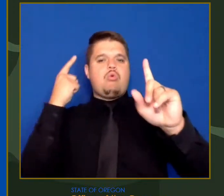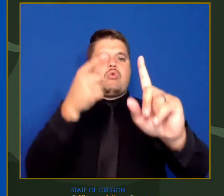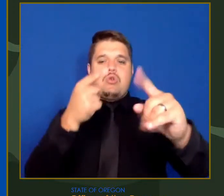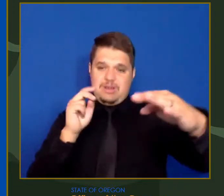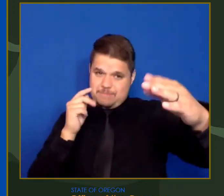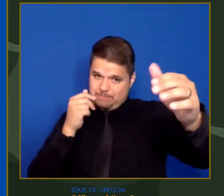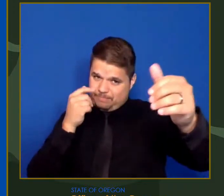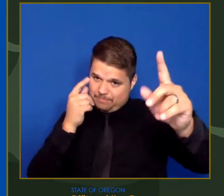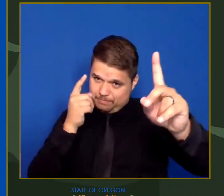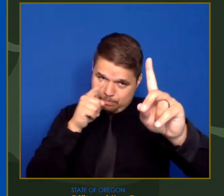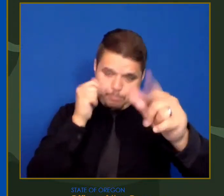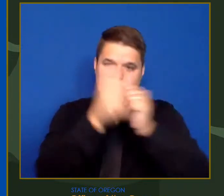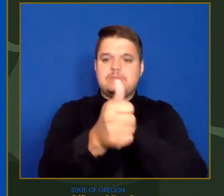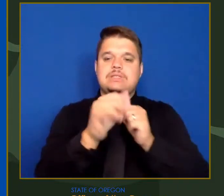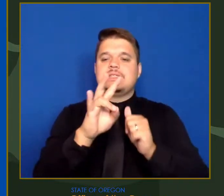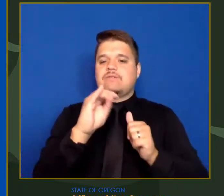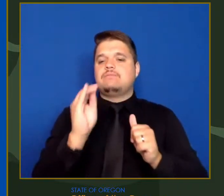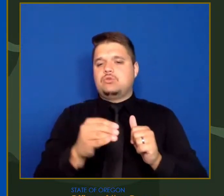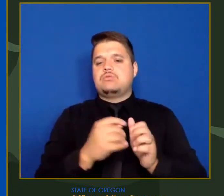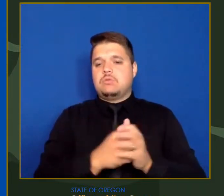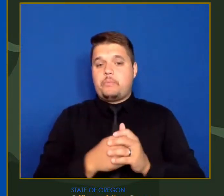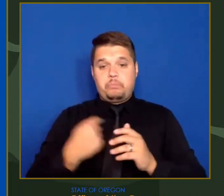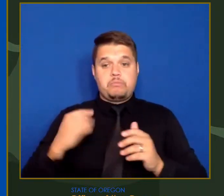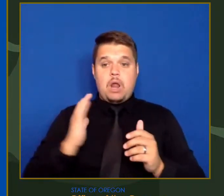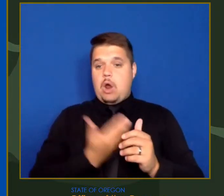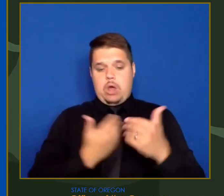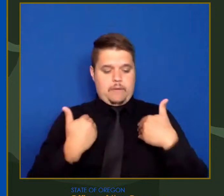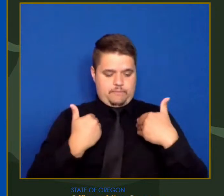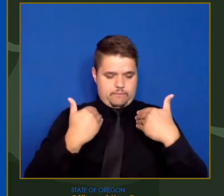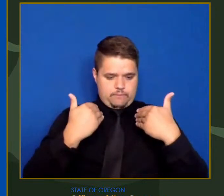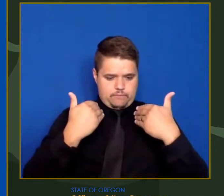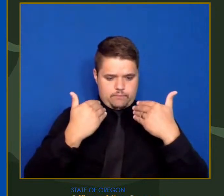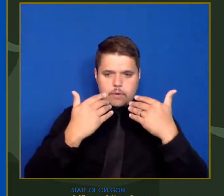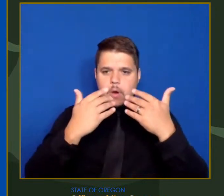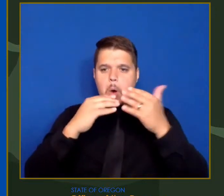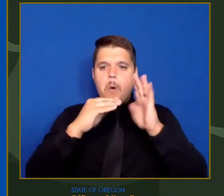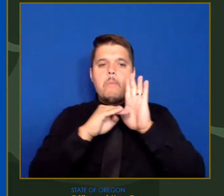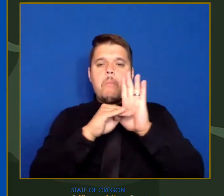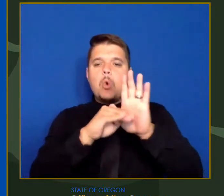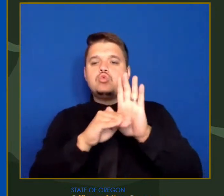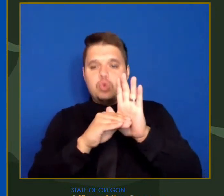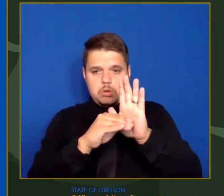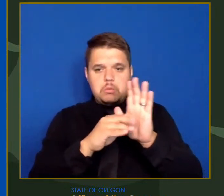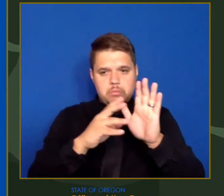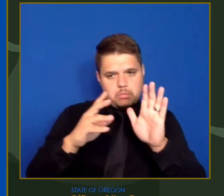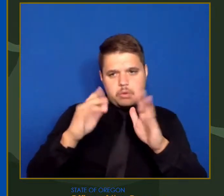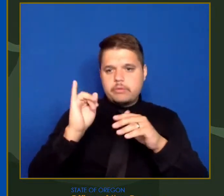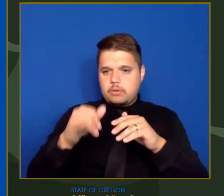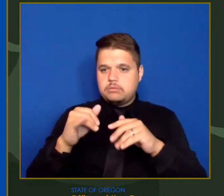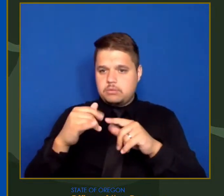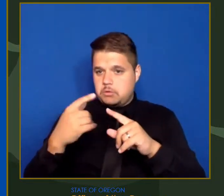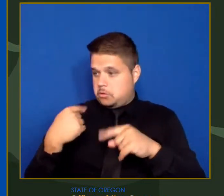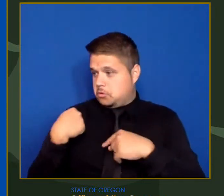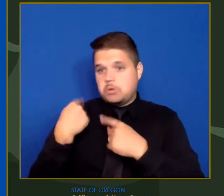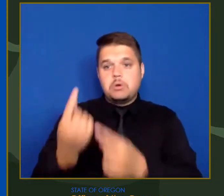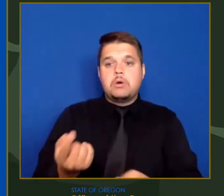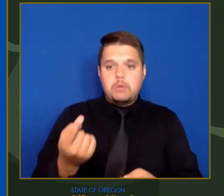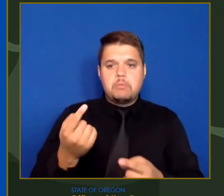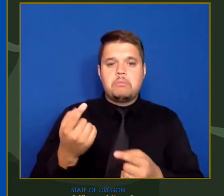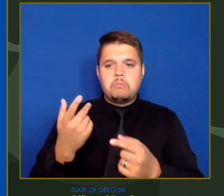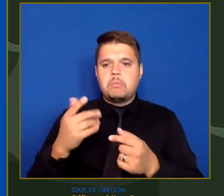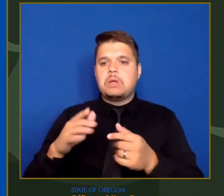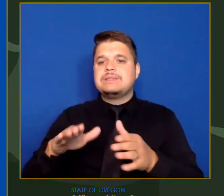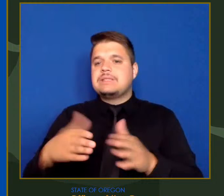had a 50% reduction in where we were, I think, about 2 weeks ago. And we're kind of trending toward that line